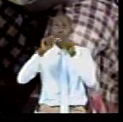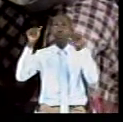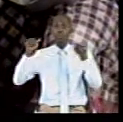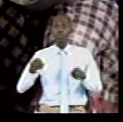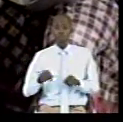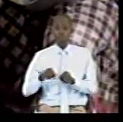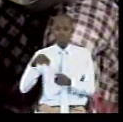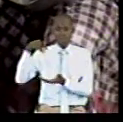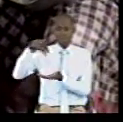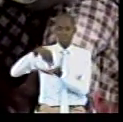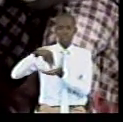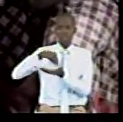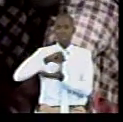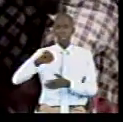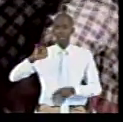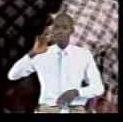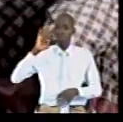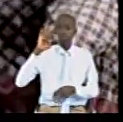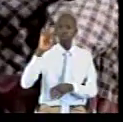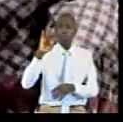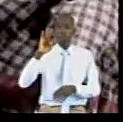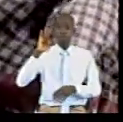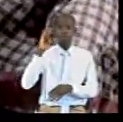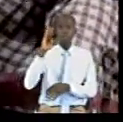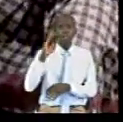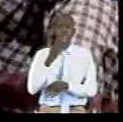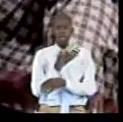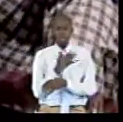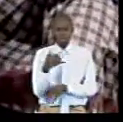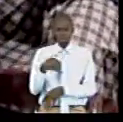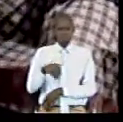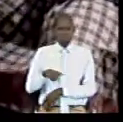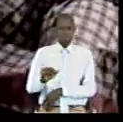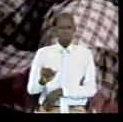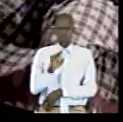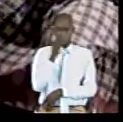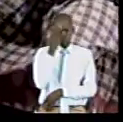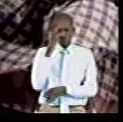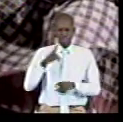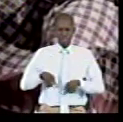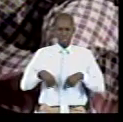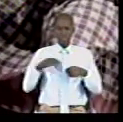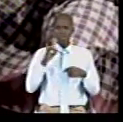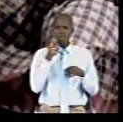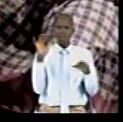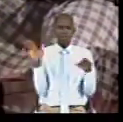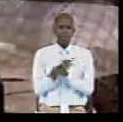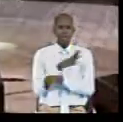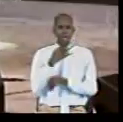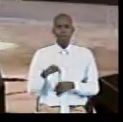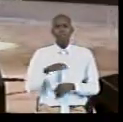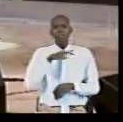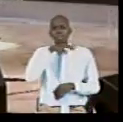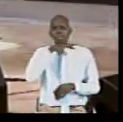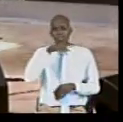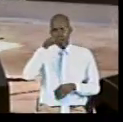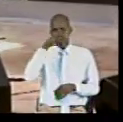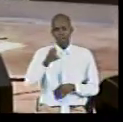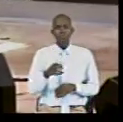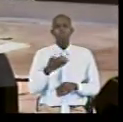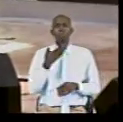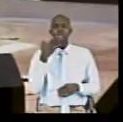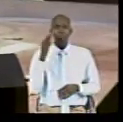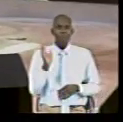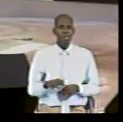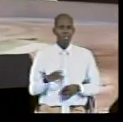and yet he's living a kind of a corrupted life, a sinful life, a backsliding life, you